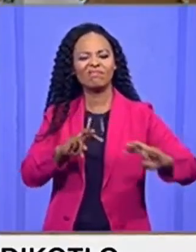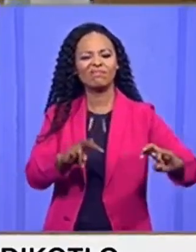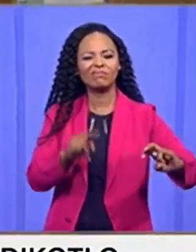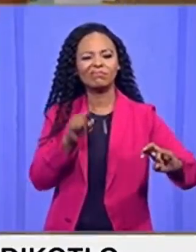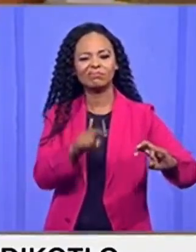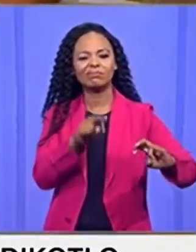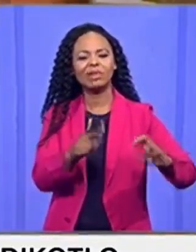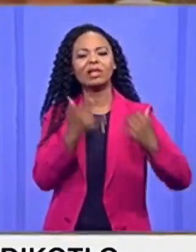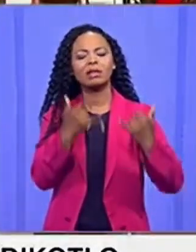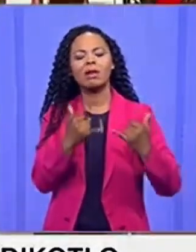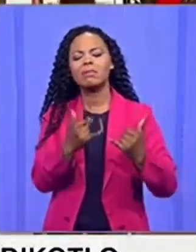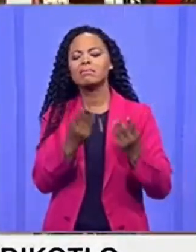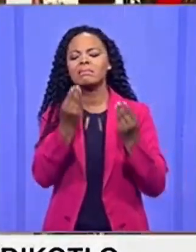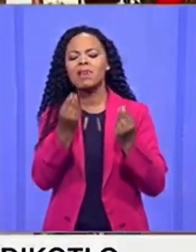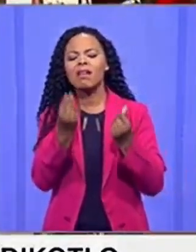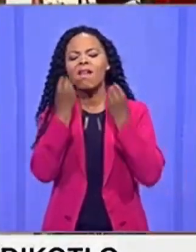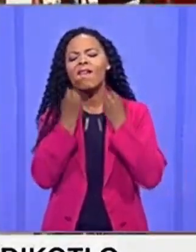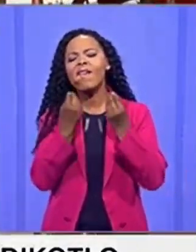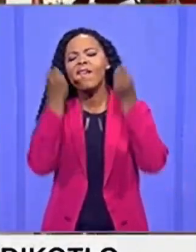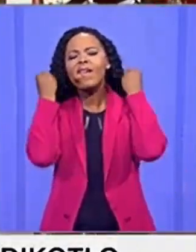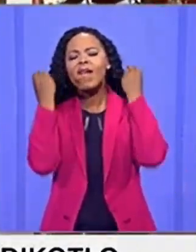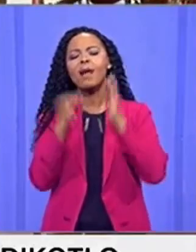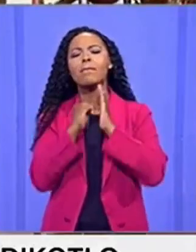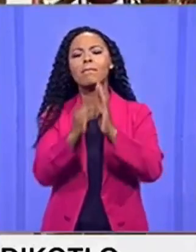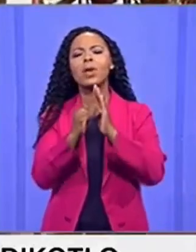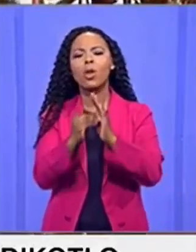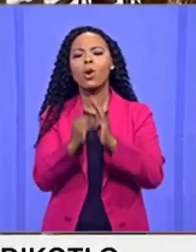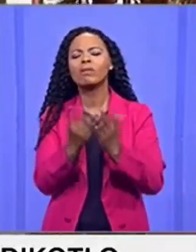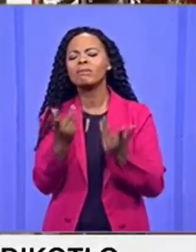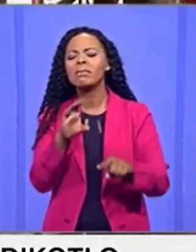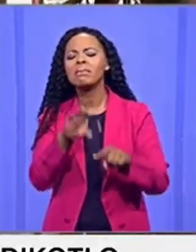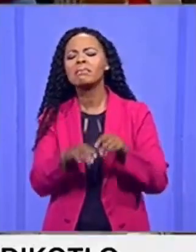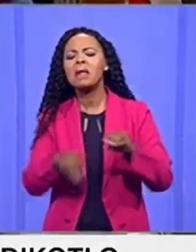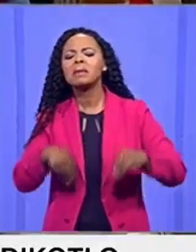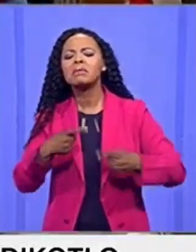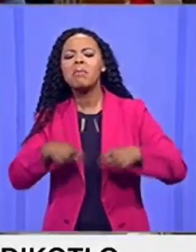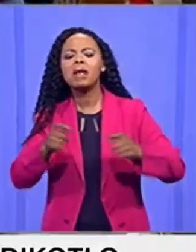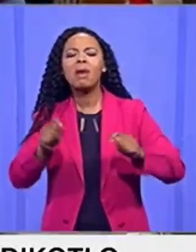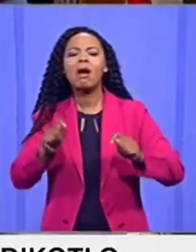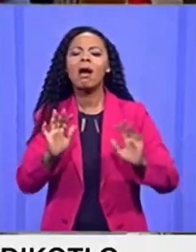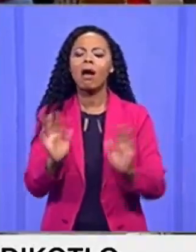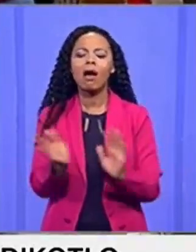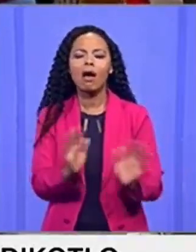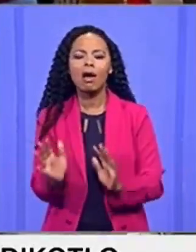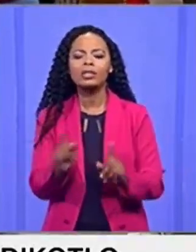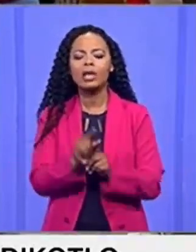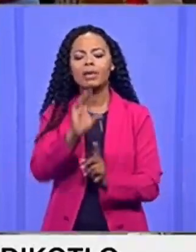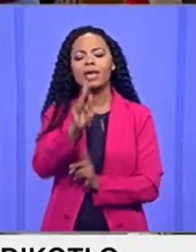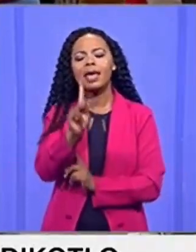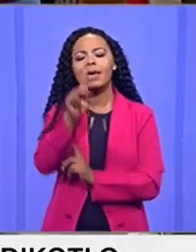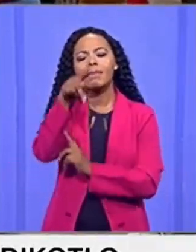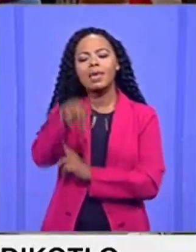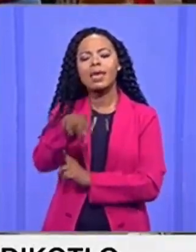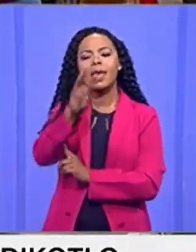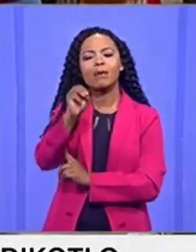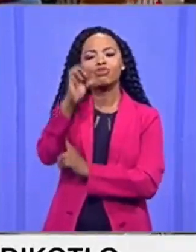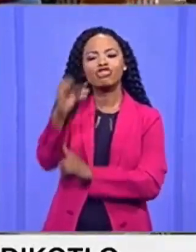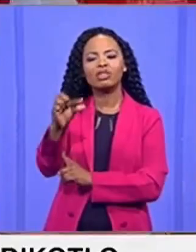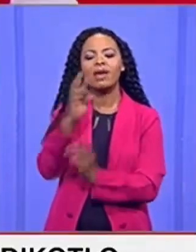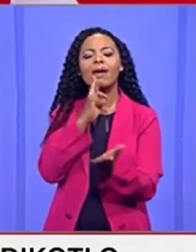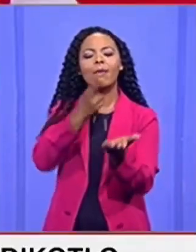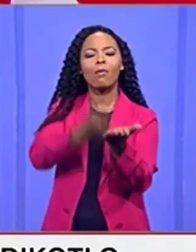le tsietso ya madi a dimilione tse di santseng di batlisisiwa go akaretsa le pego ya KPMG.